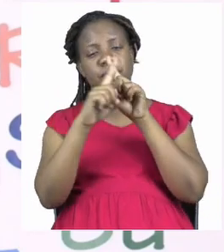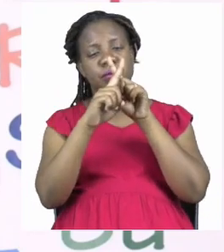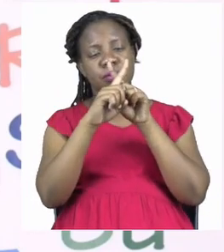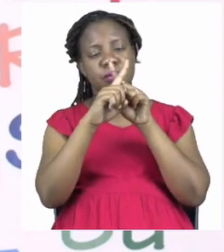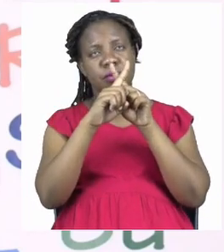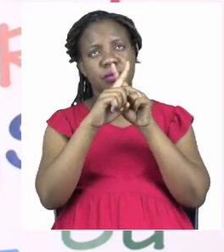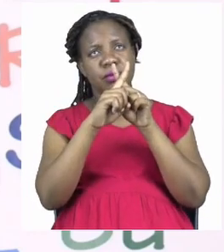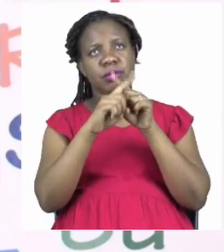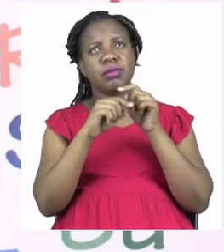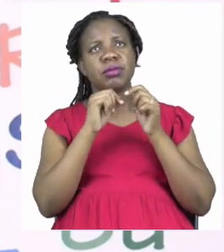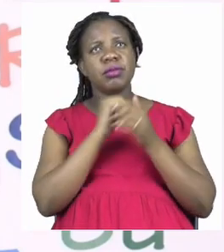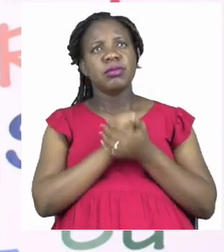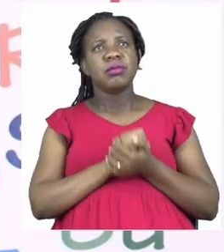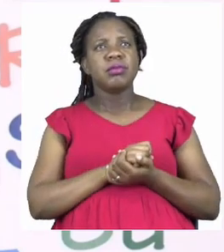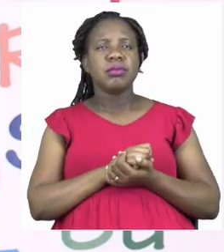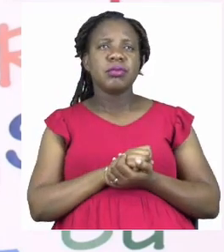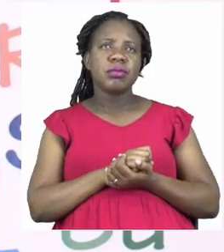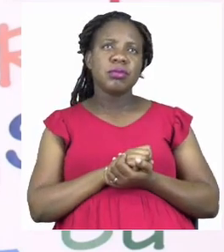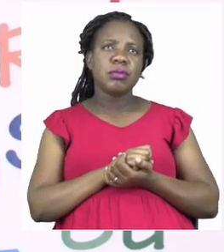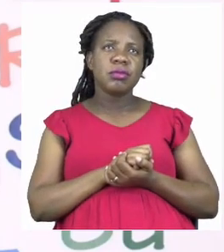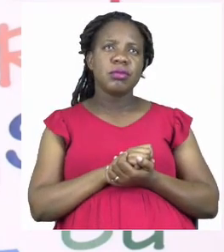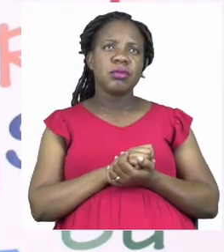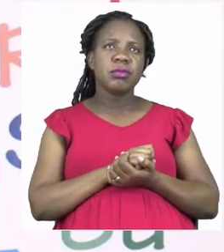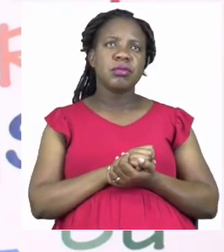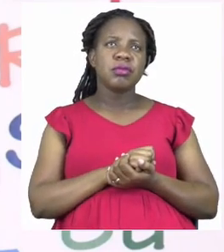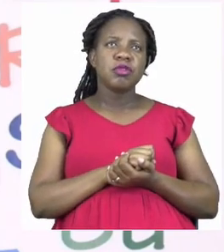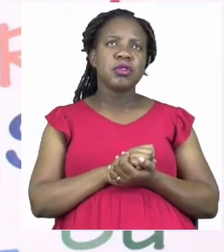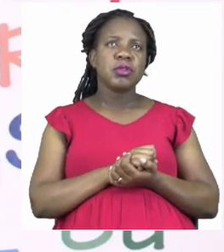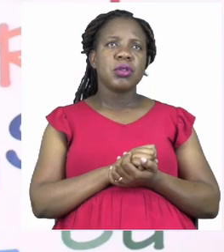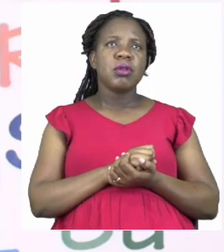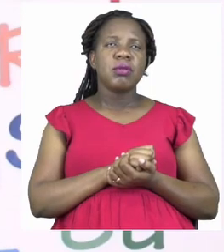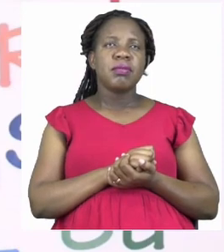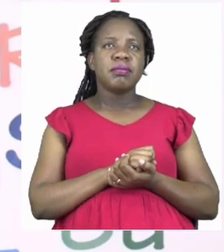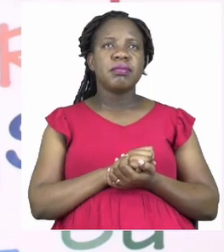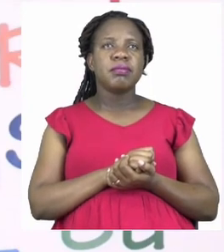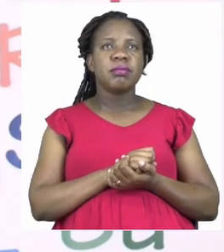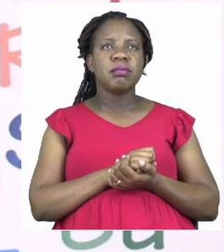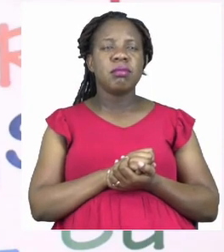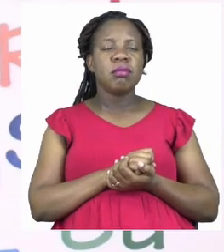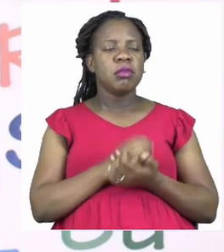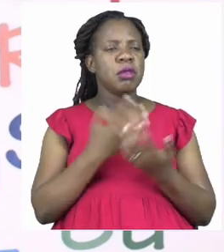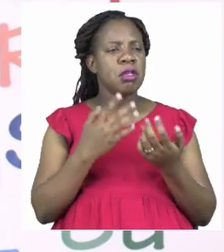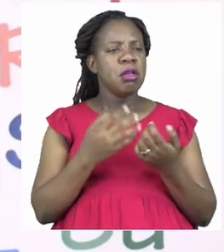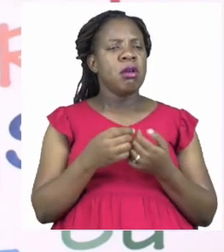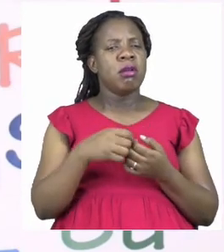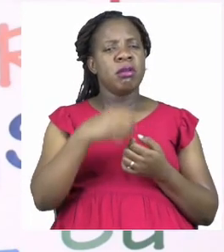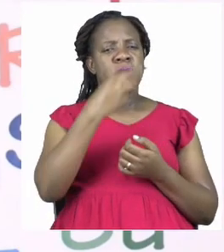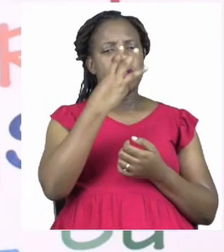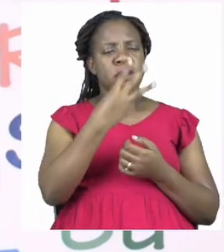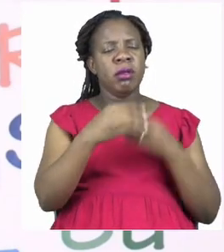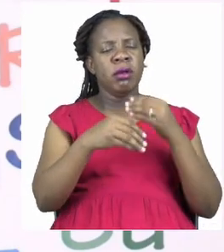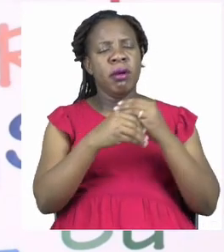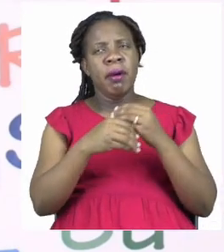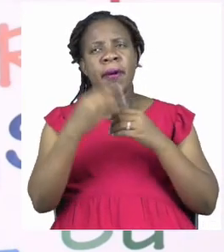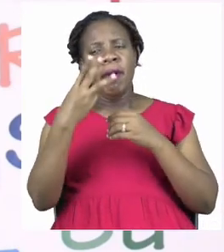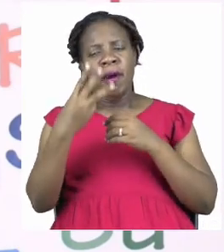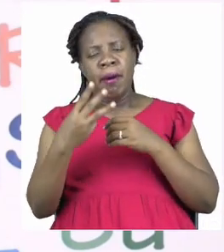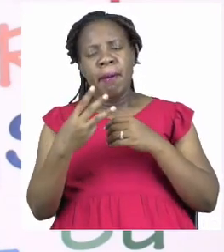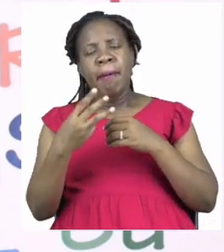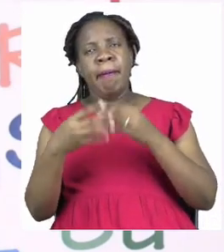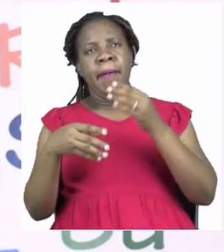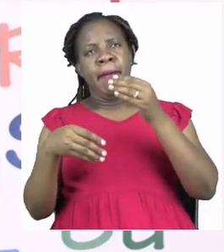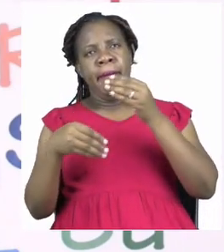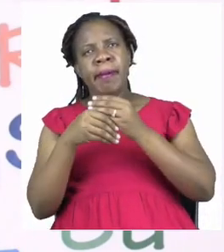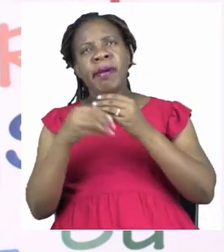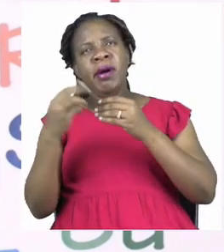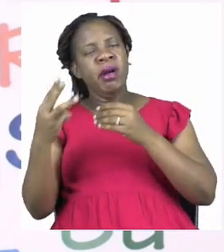saying 7 or 3 plus 3 plus 3 for 1 rabbit, then 3 plus 3 plus 3, there's a simple way of